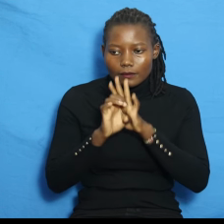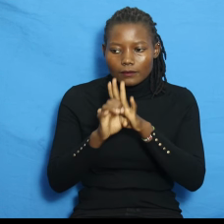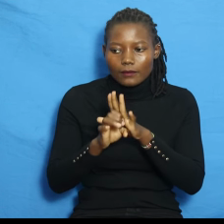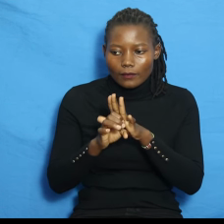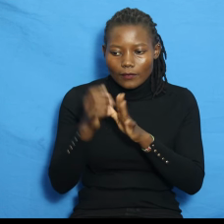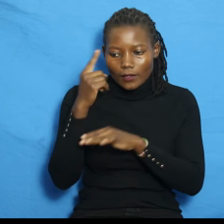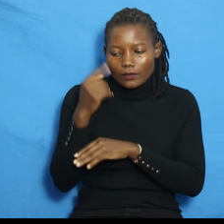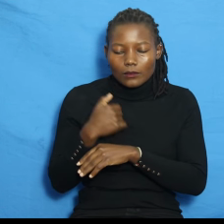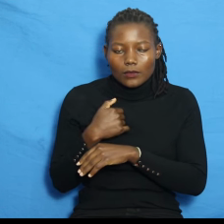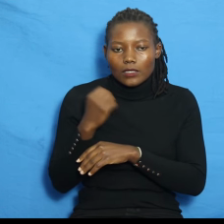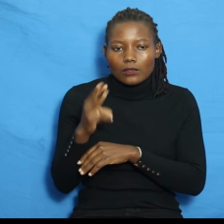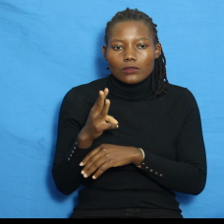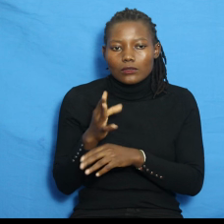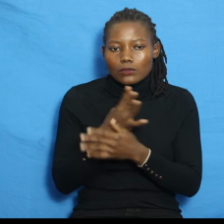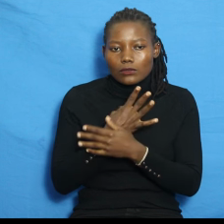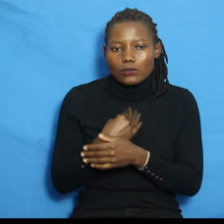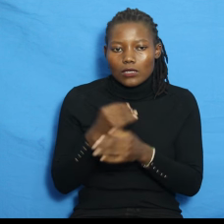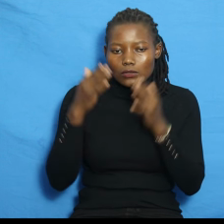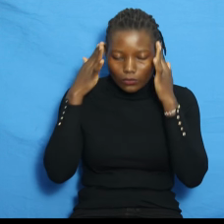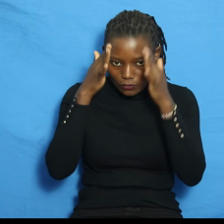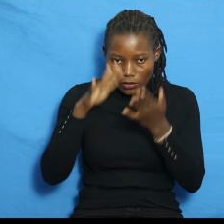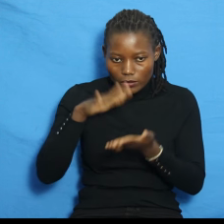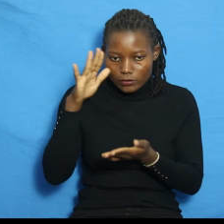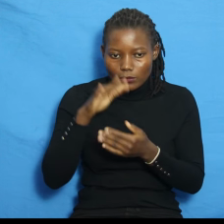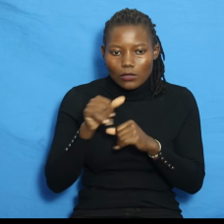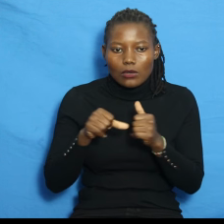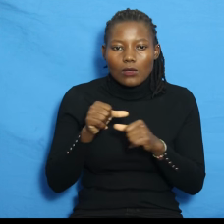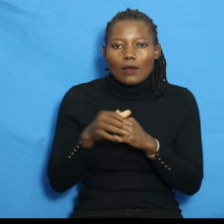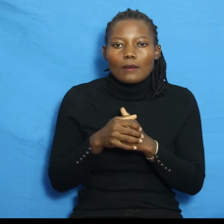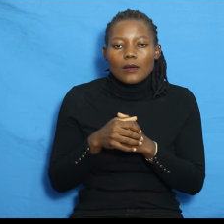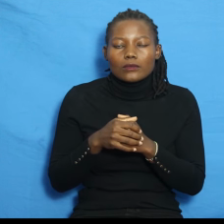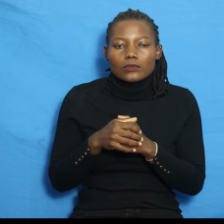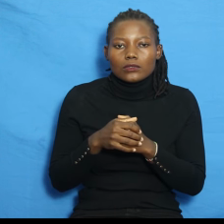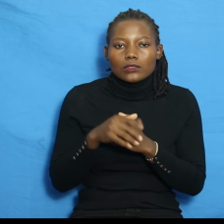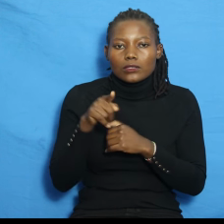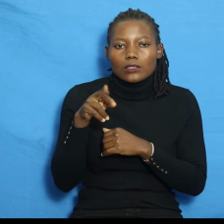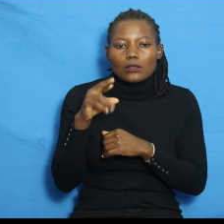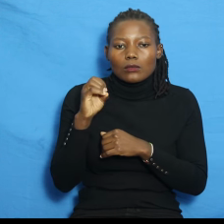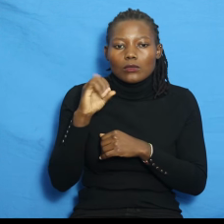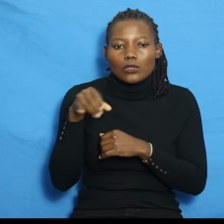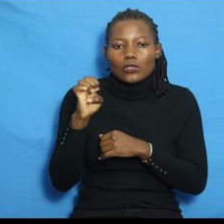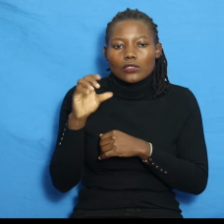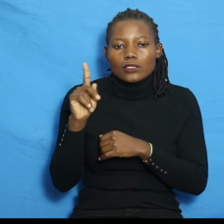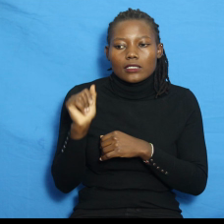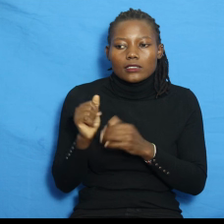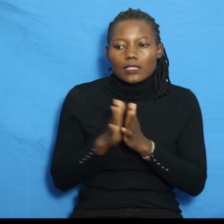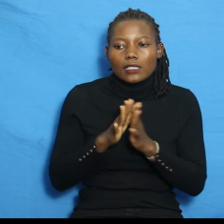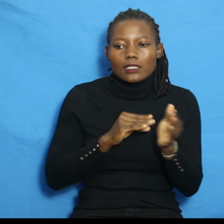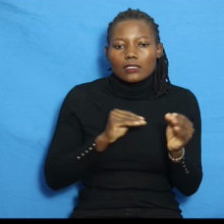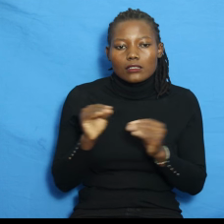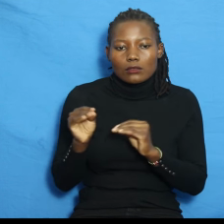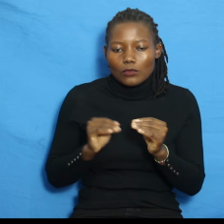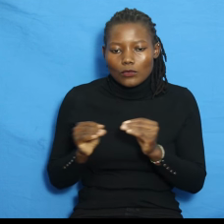for me, I would like to focus a bit more on the aspect of or projectile motion, because that applies